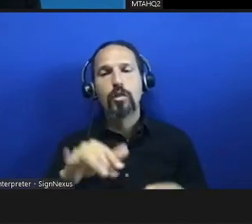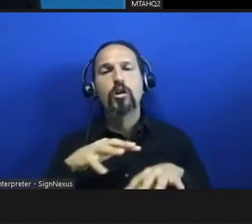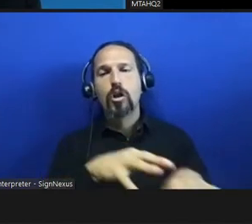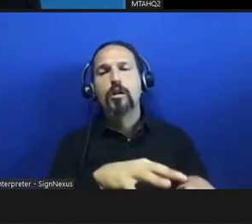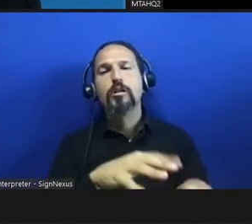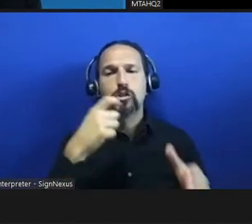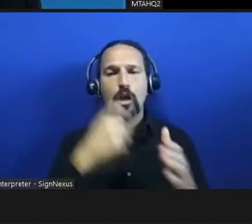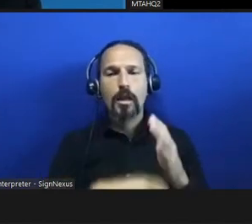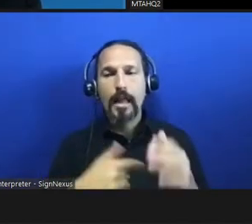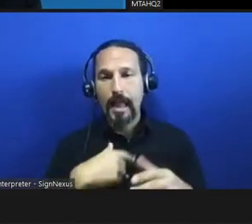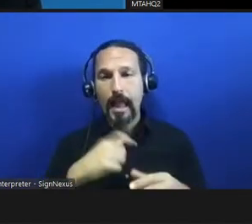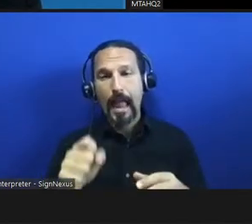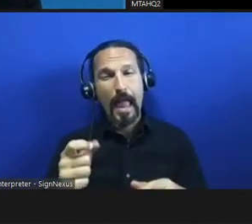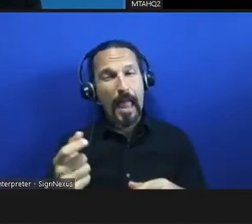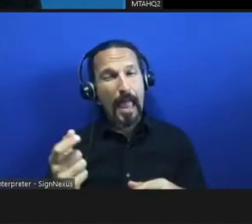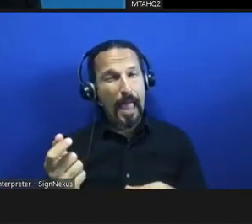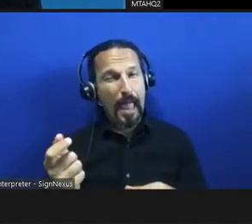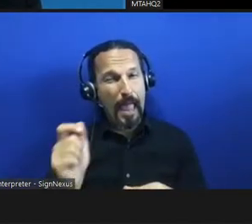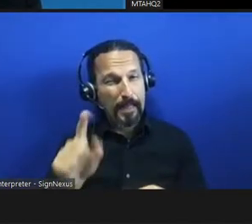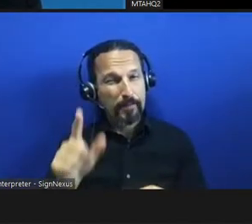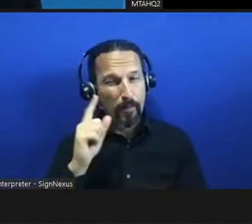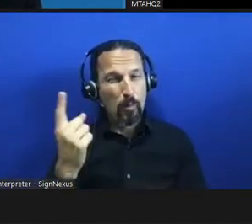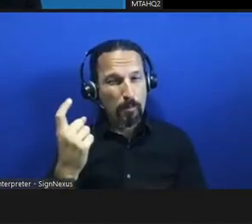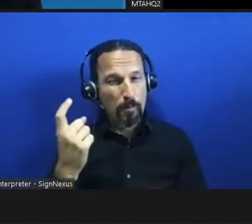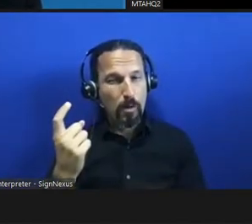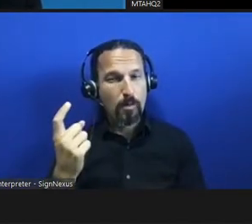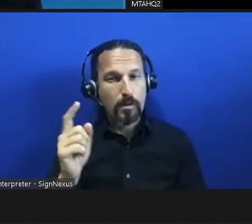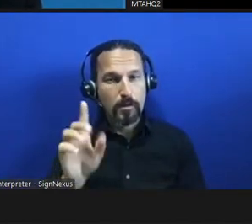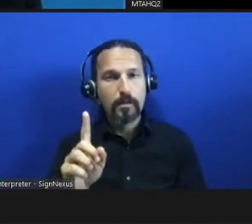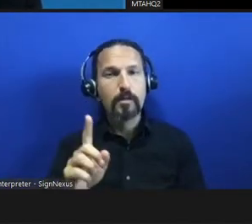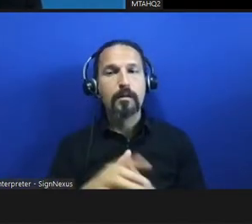surcharge if I could just ask for one more moment please